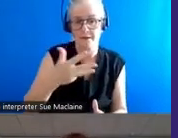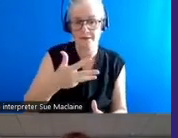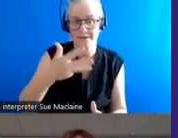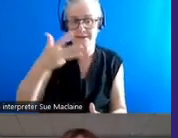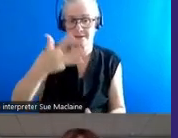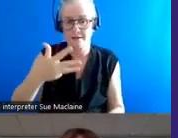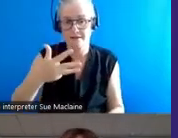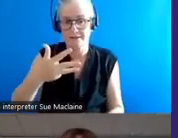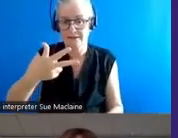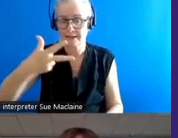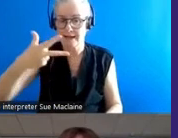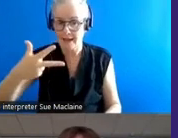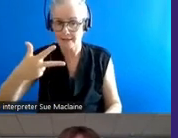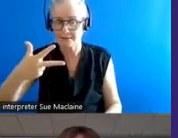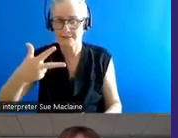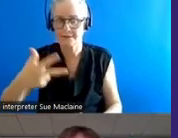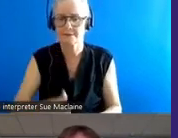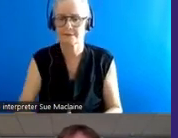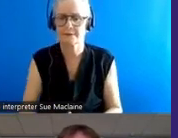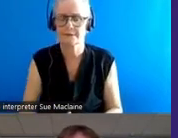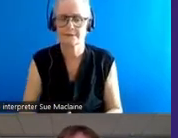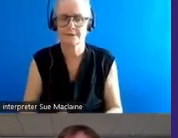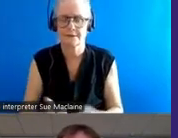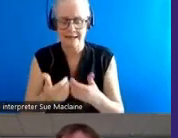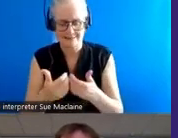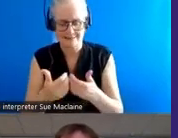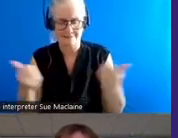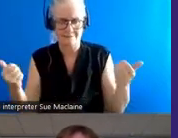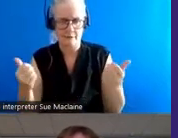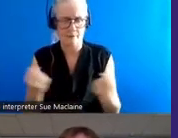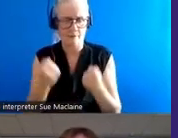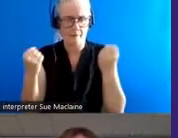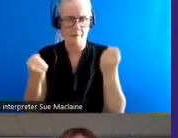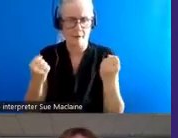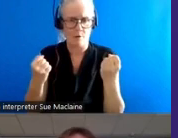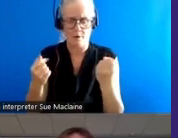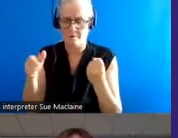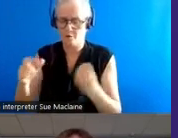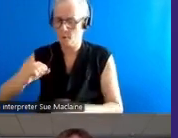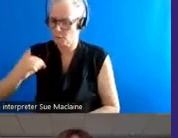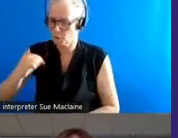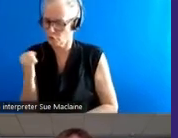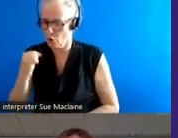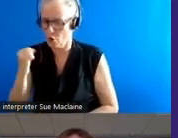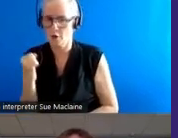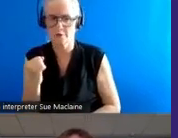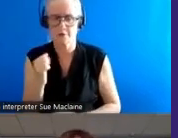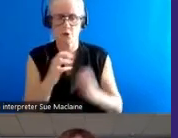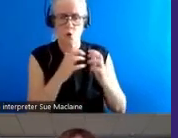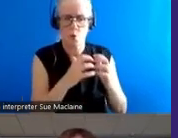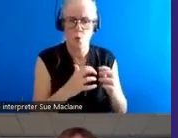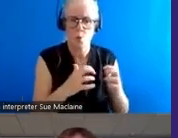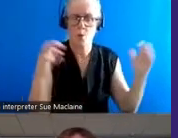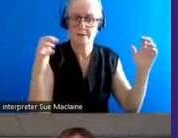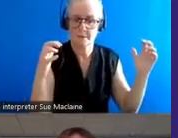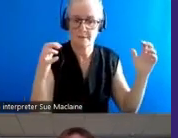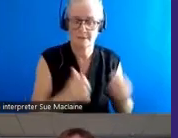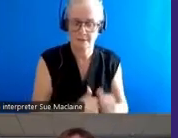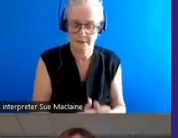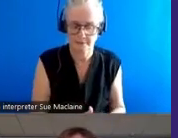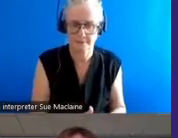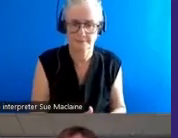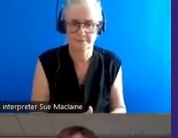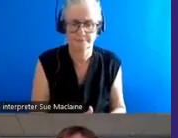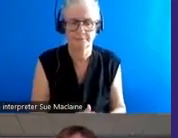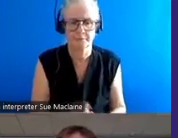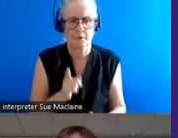divided the powers between Scotland and the Westminster Parliament in terms of reserve matters, which were clearly defined and were reserved